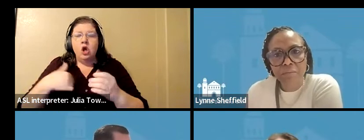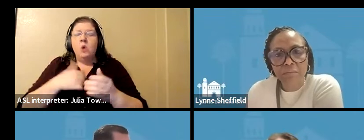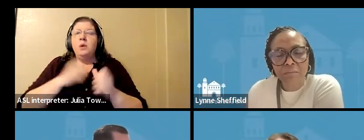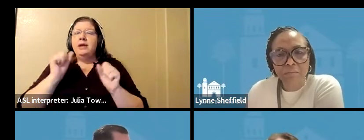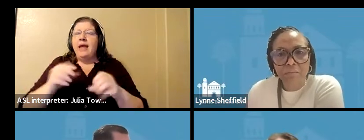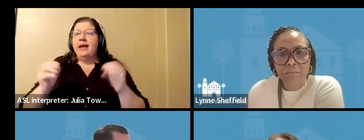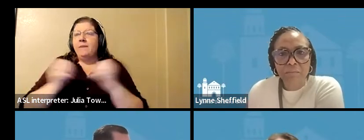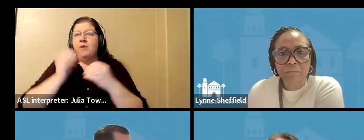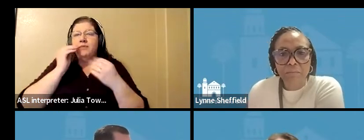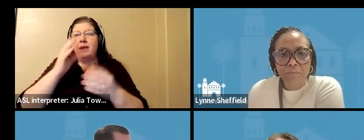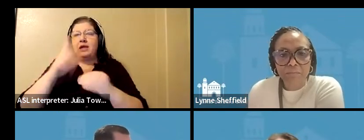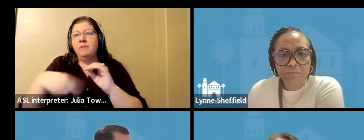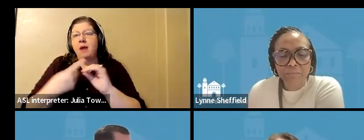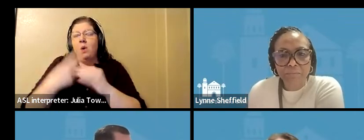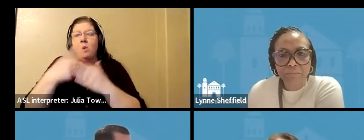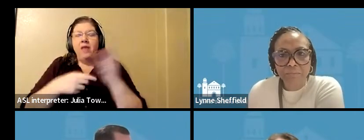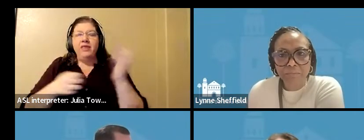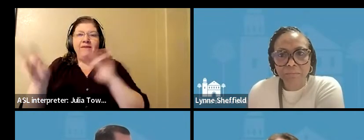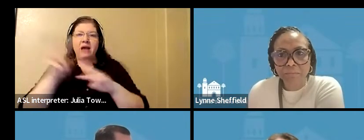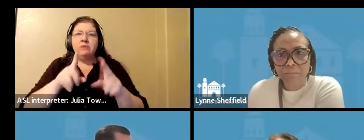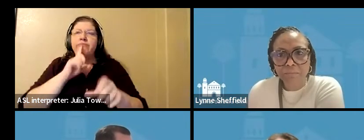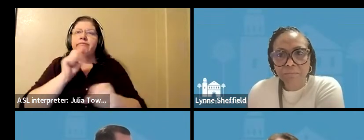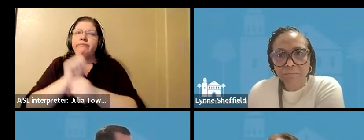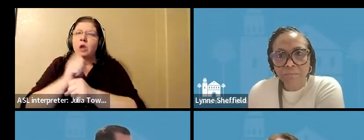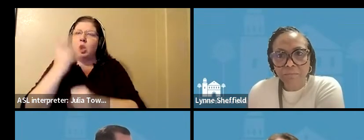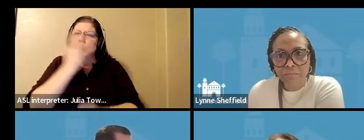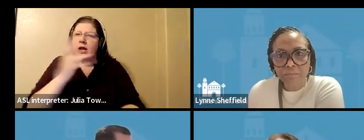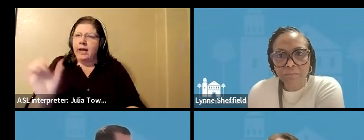about what the evaluation is actually going to look like?